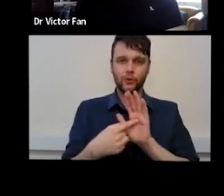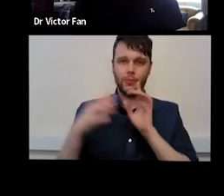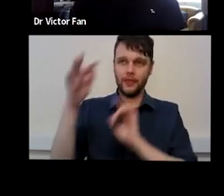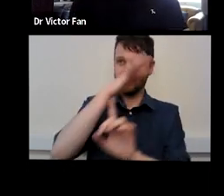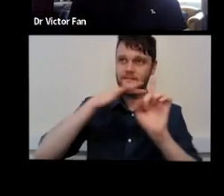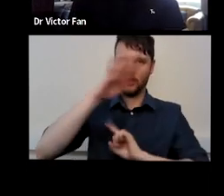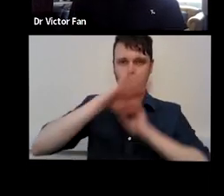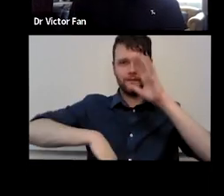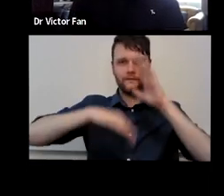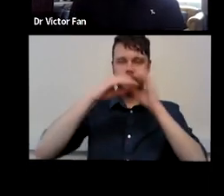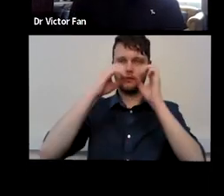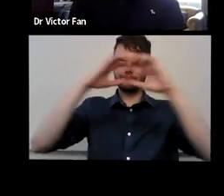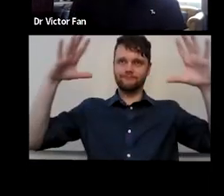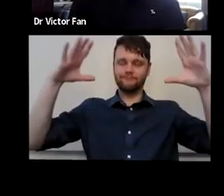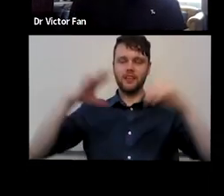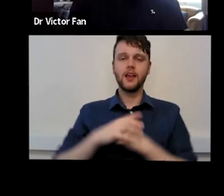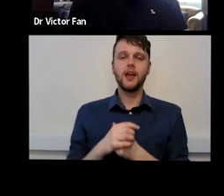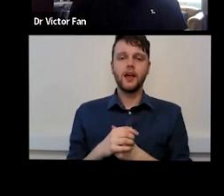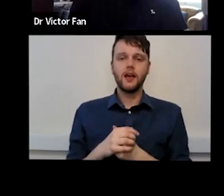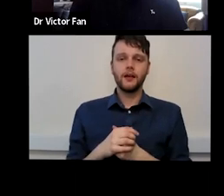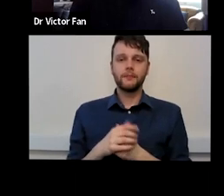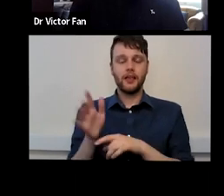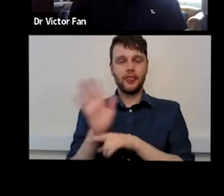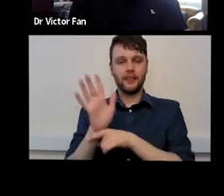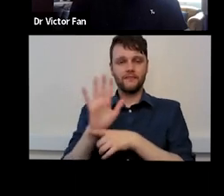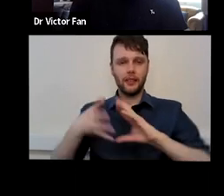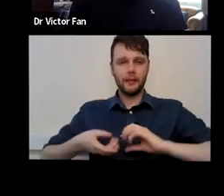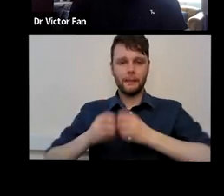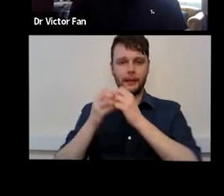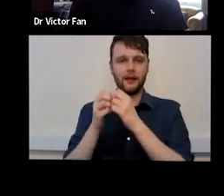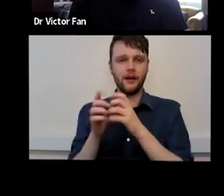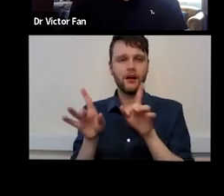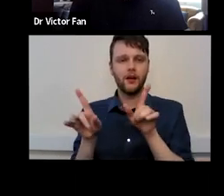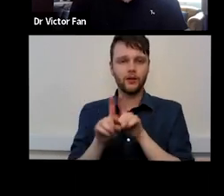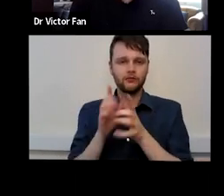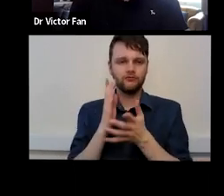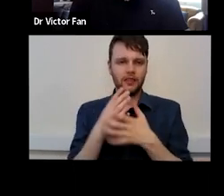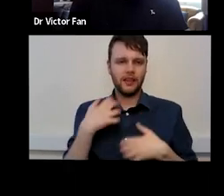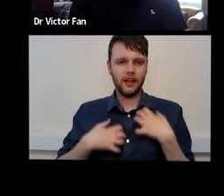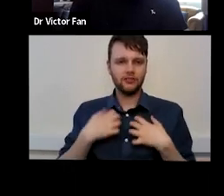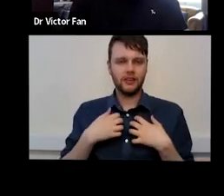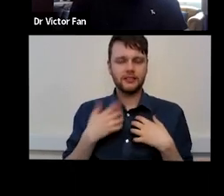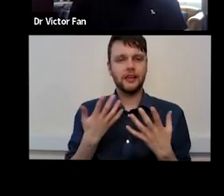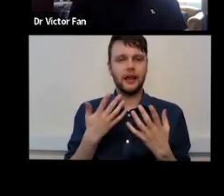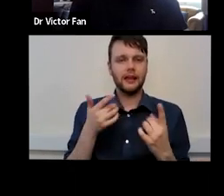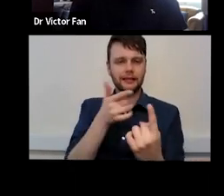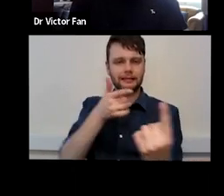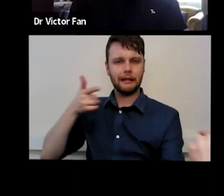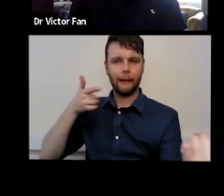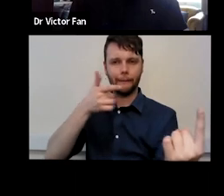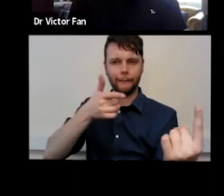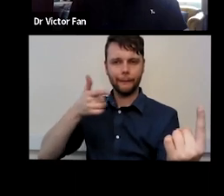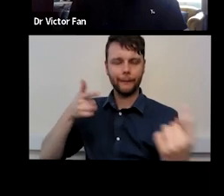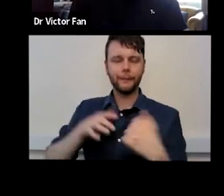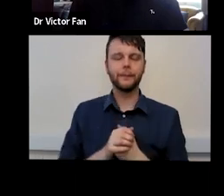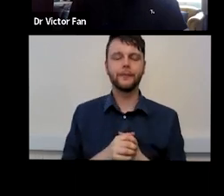a whole, the filmmaker Li Ziyuan is also very interested in depth of field framing. So again,